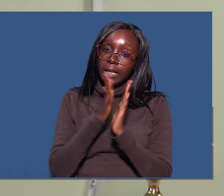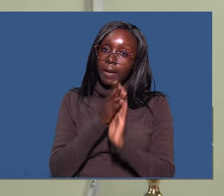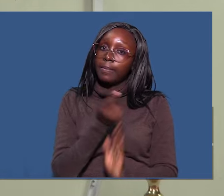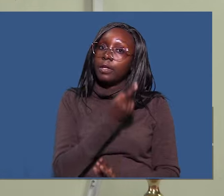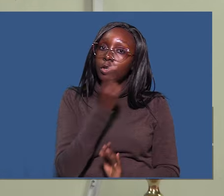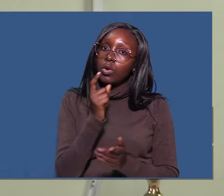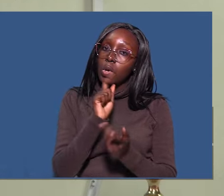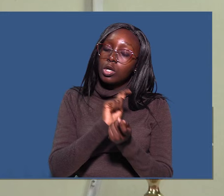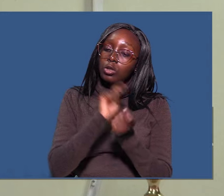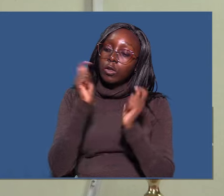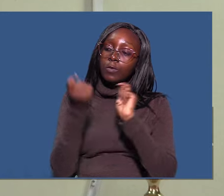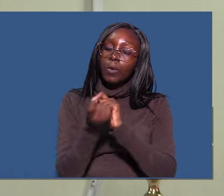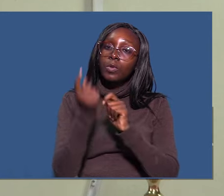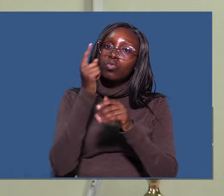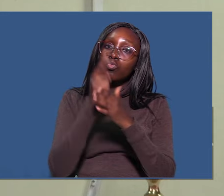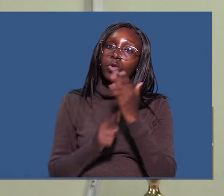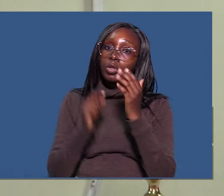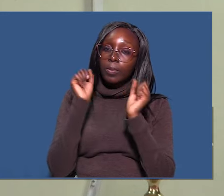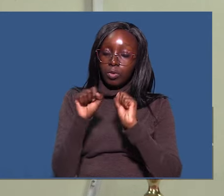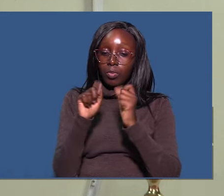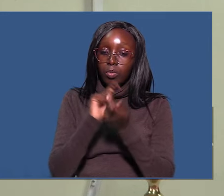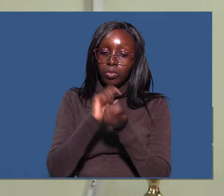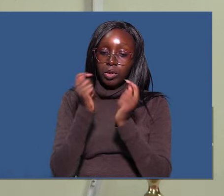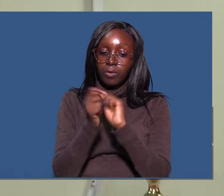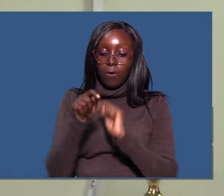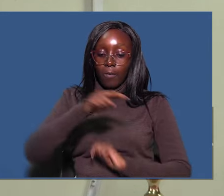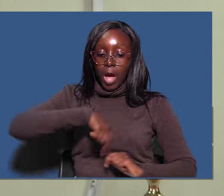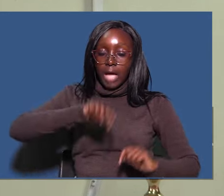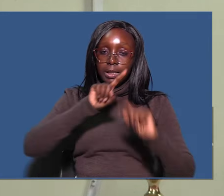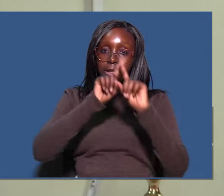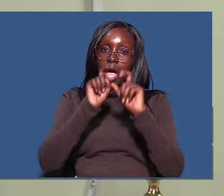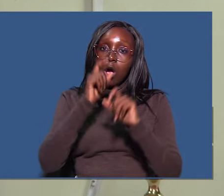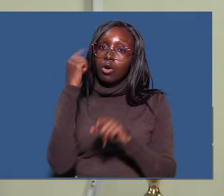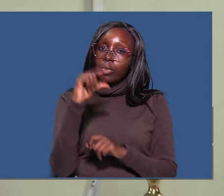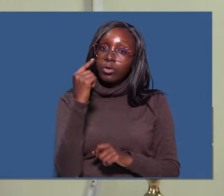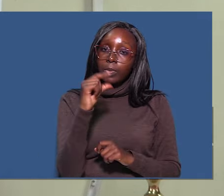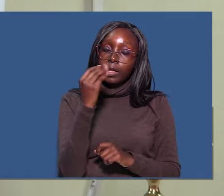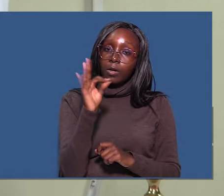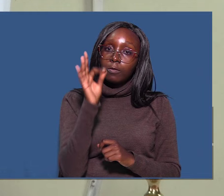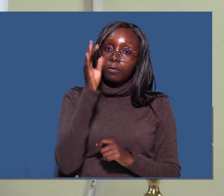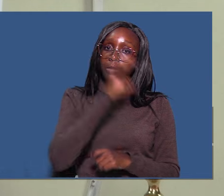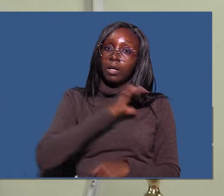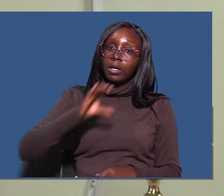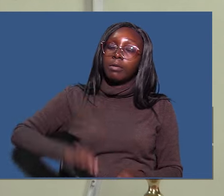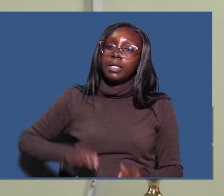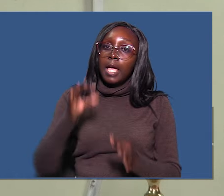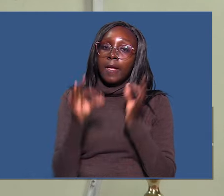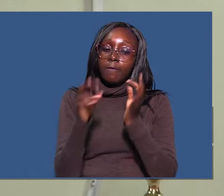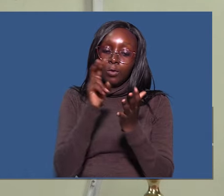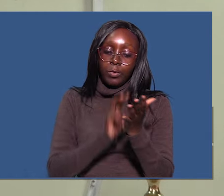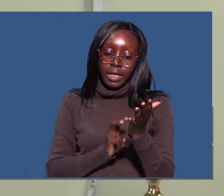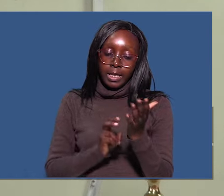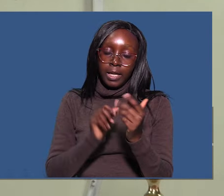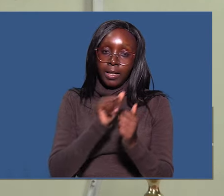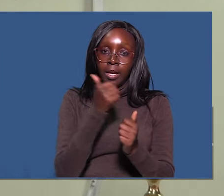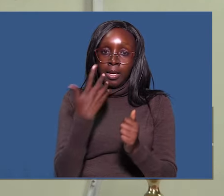transformed. What can transform us is the gospel of Christ. If we live by other things, newspapers, novels, good